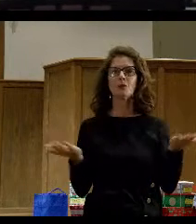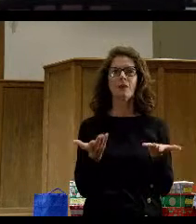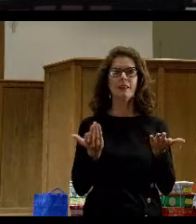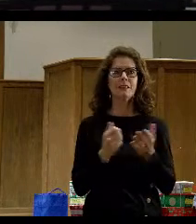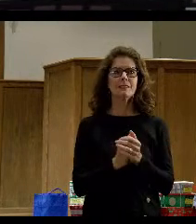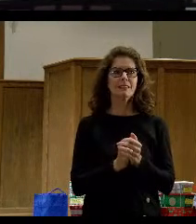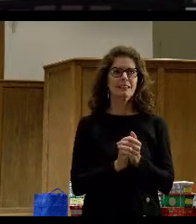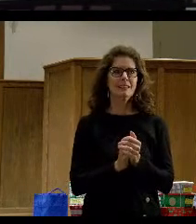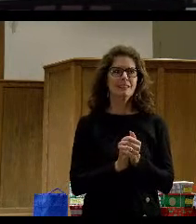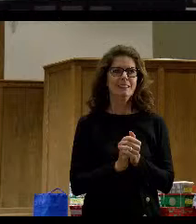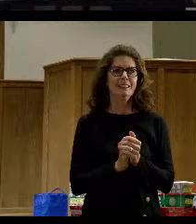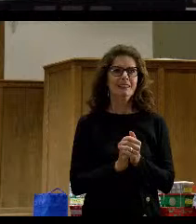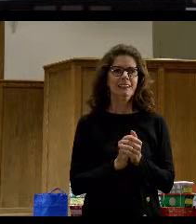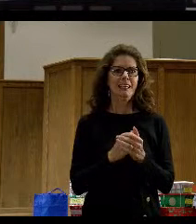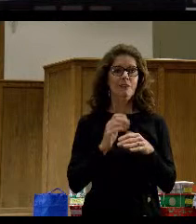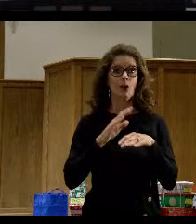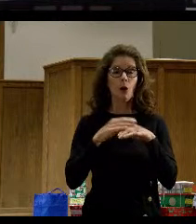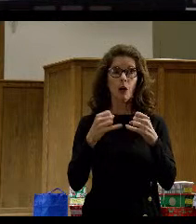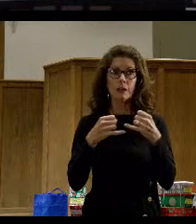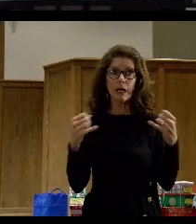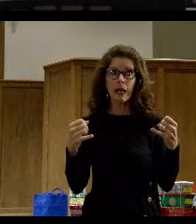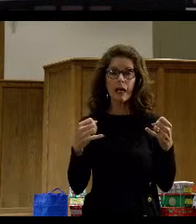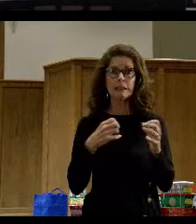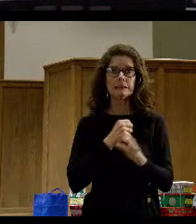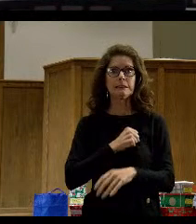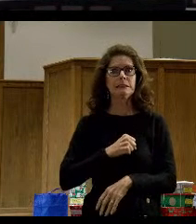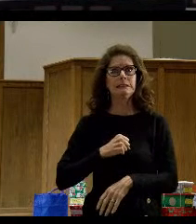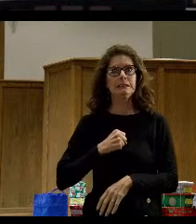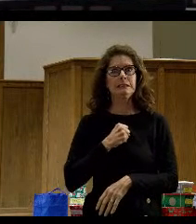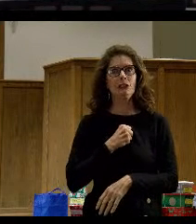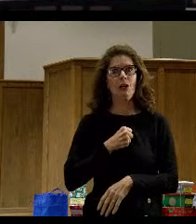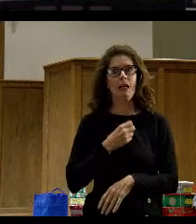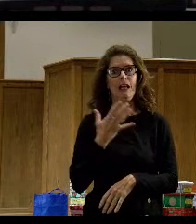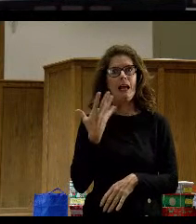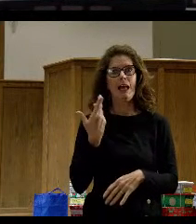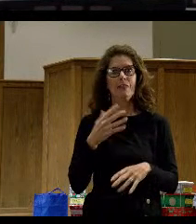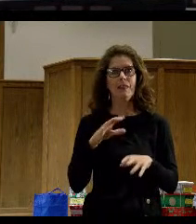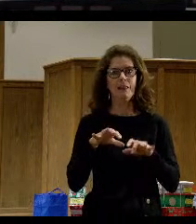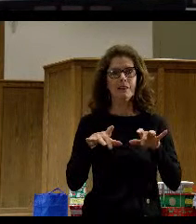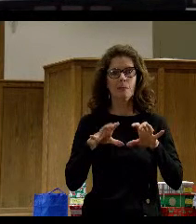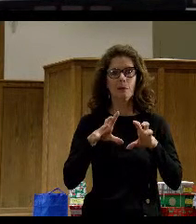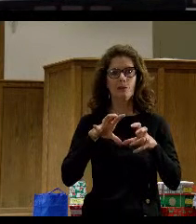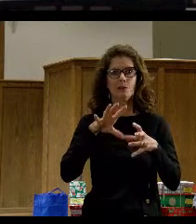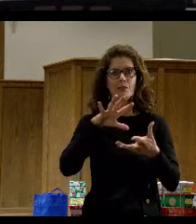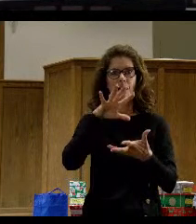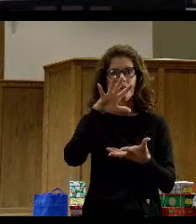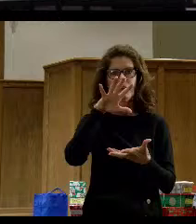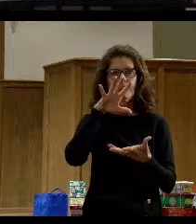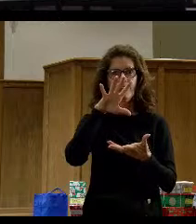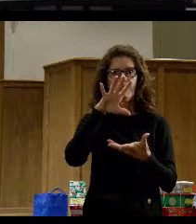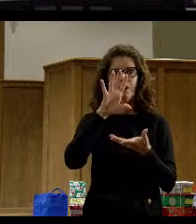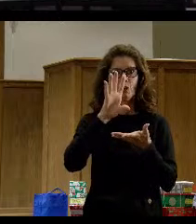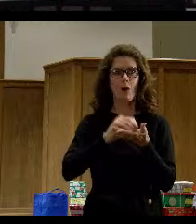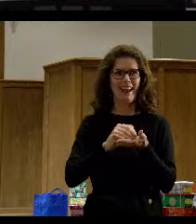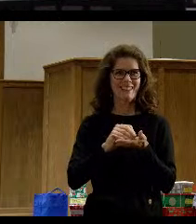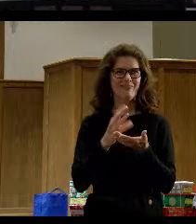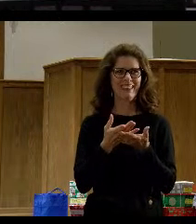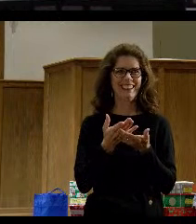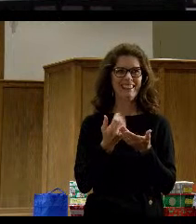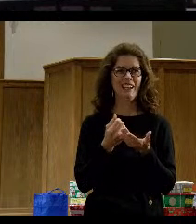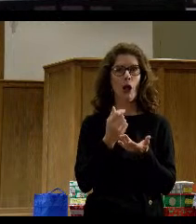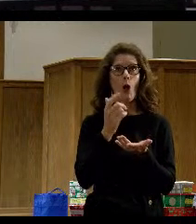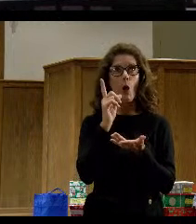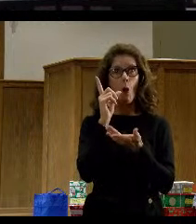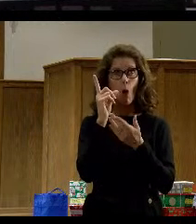worshiping online, apologies. We had a software program crash. I think we're back up and running now, keeping our fingers crossed for the service